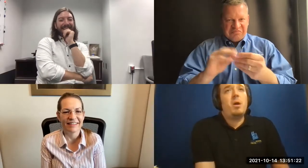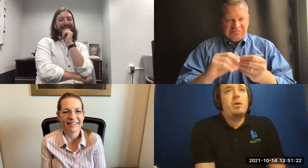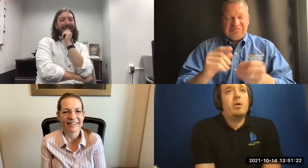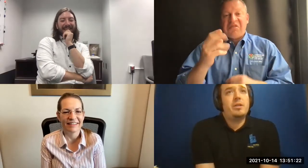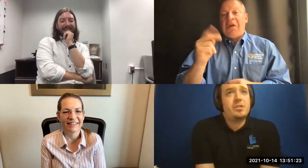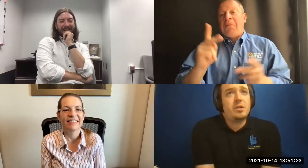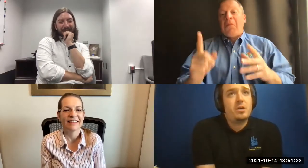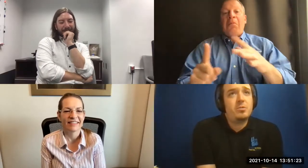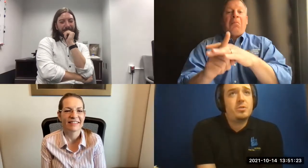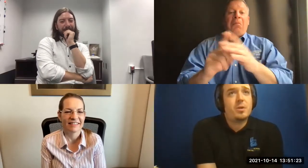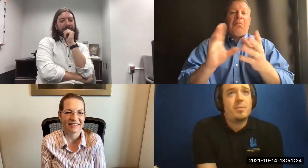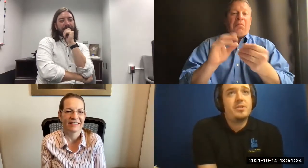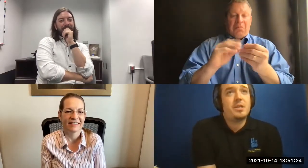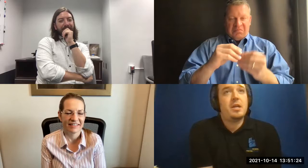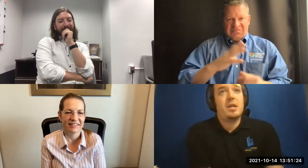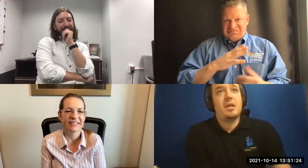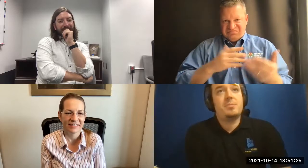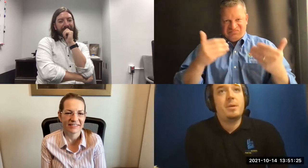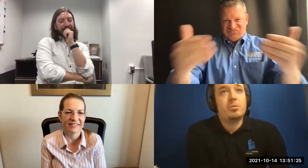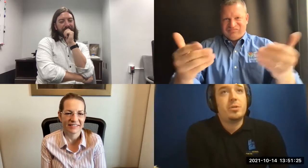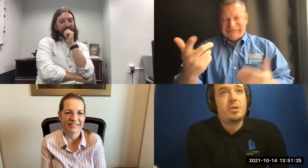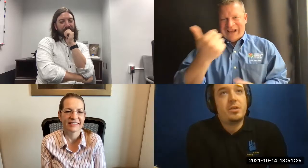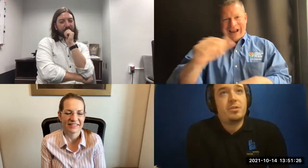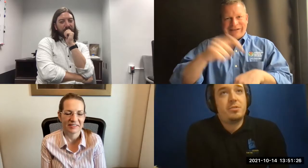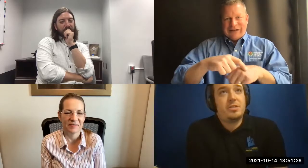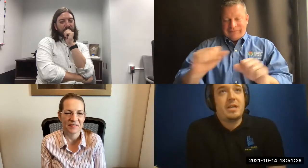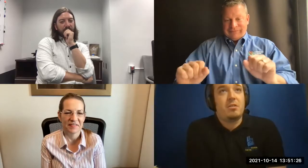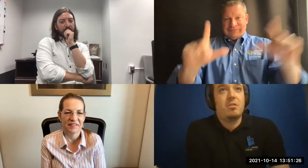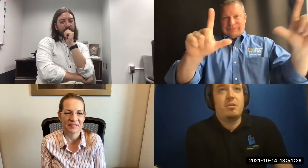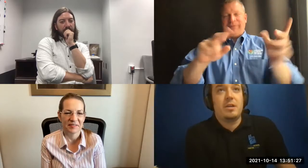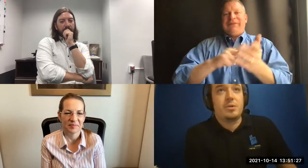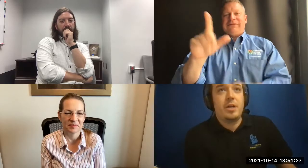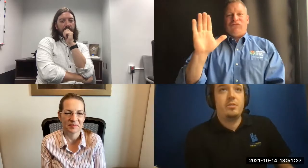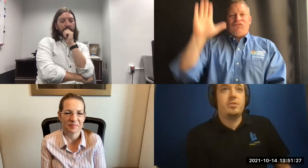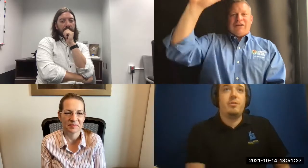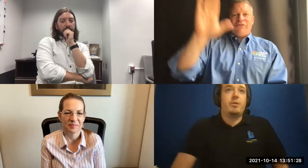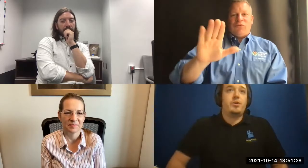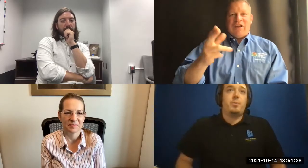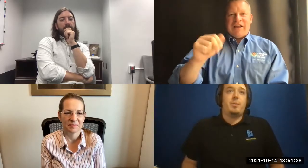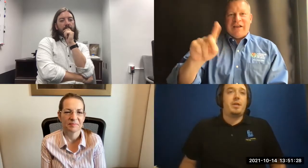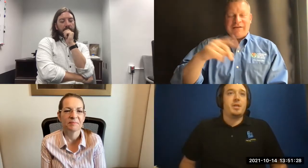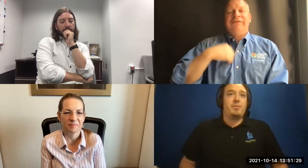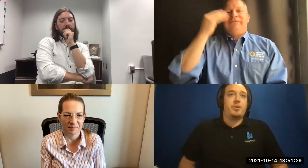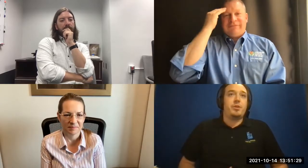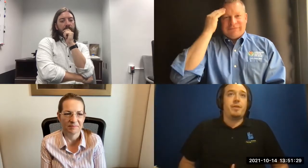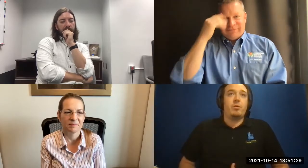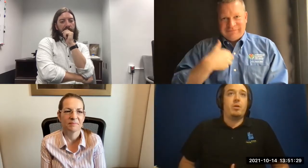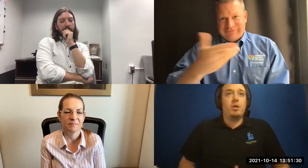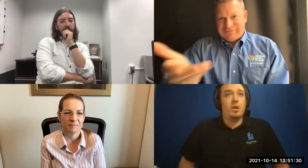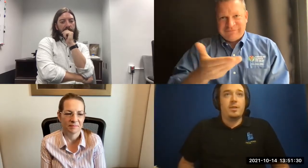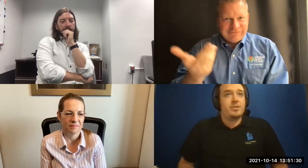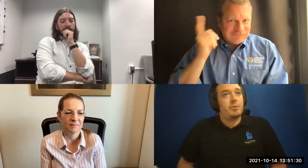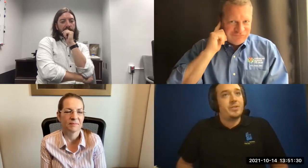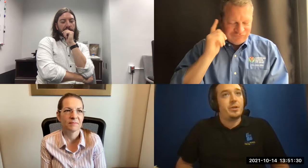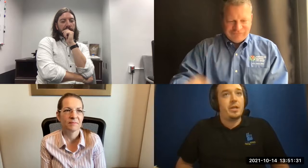Okay, I'll probably go ahead and start with some comments, and as people jump in to tag along, that's great. So feel free to jump up at any time. If you turn your video